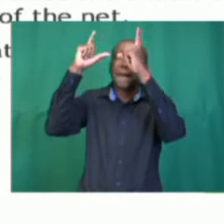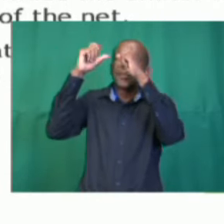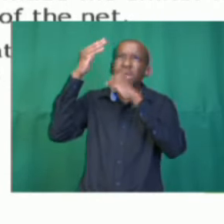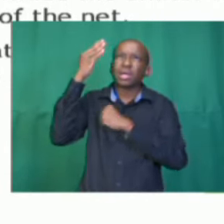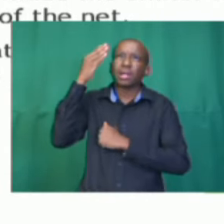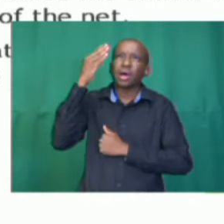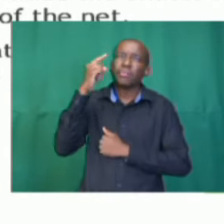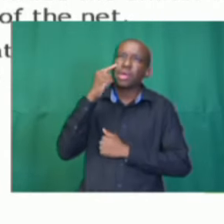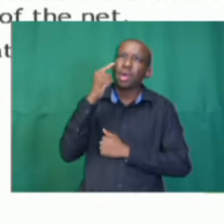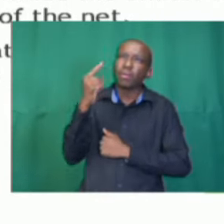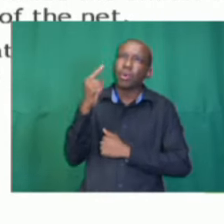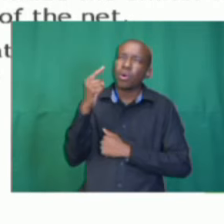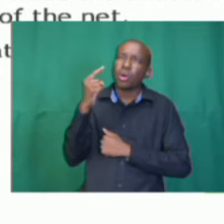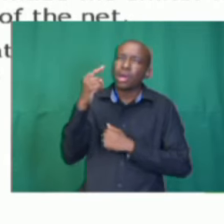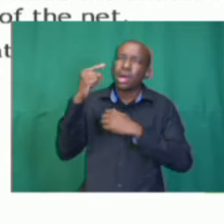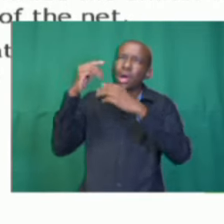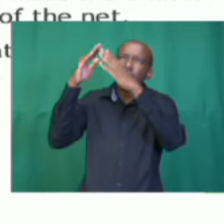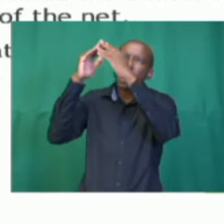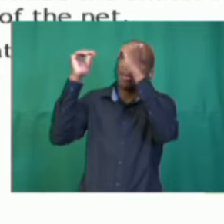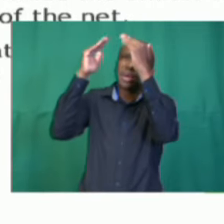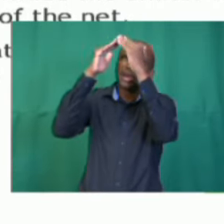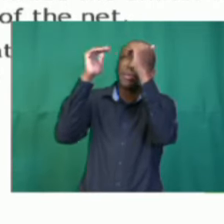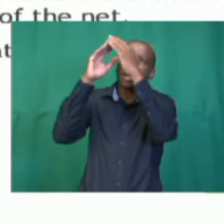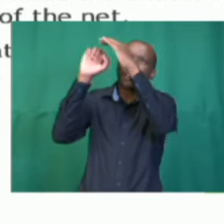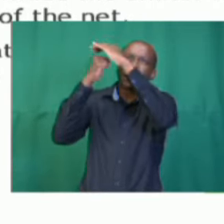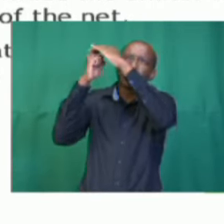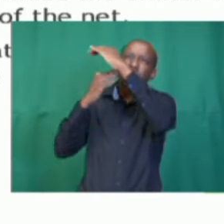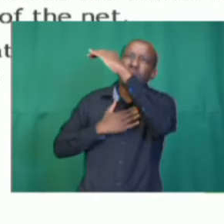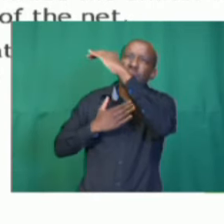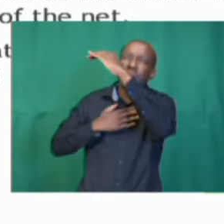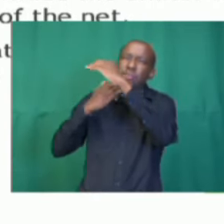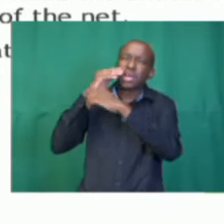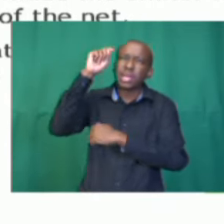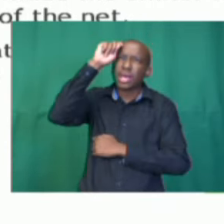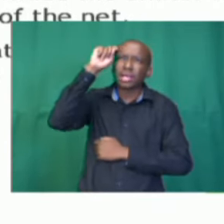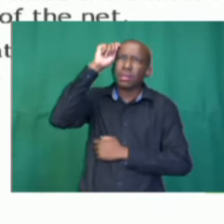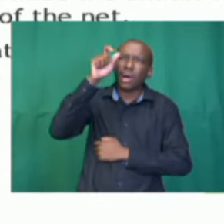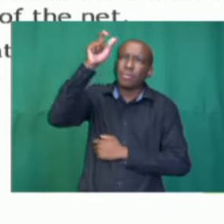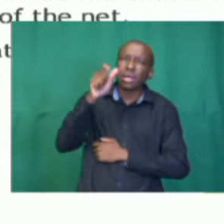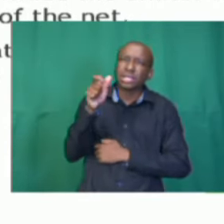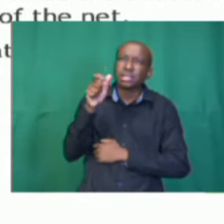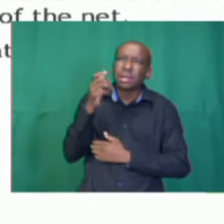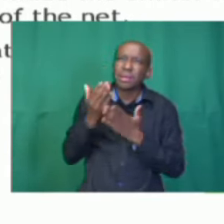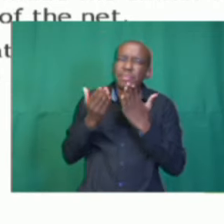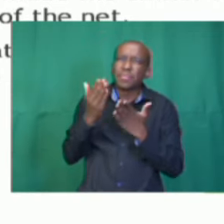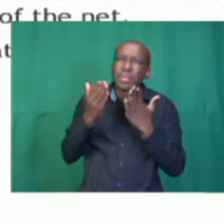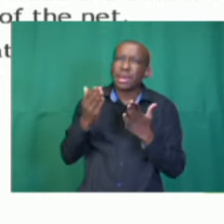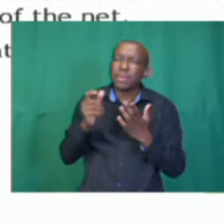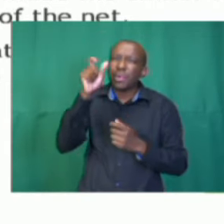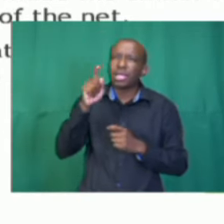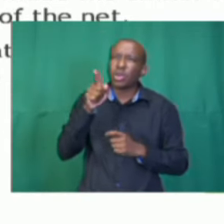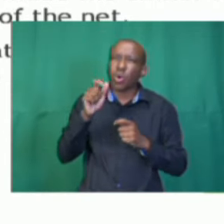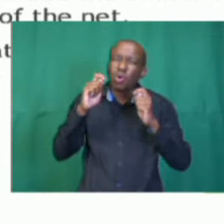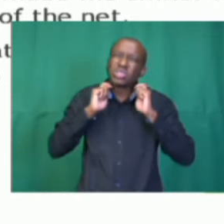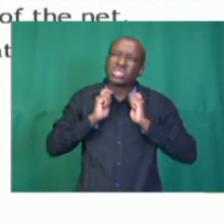mental picture that is created in my mind. I am imagining somebody who is tired.